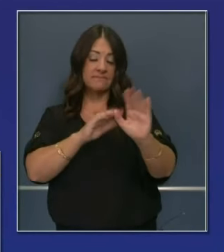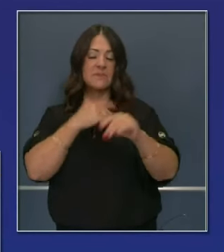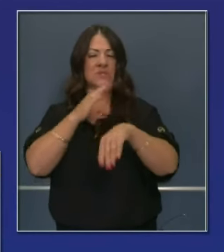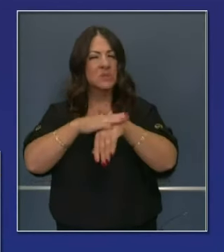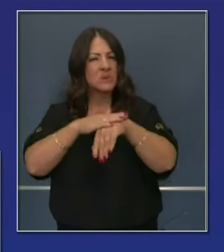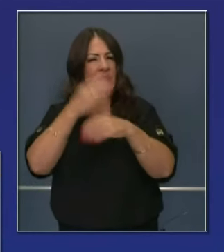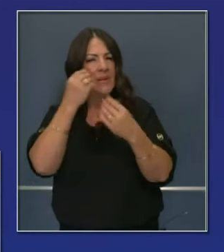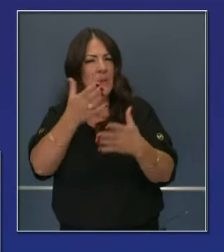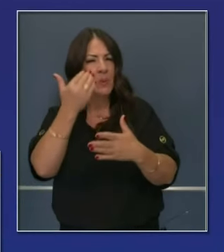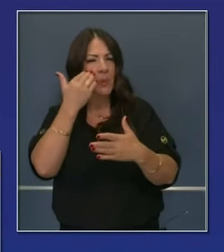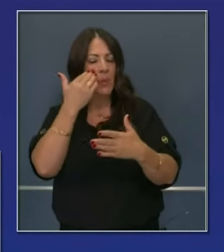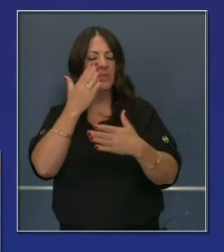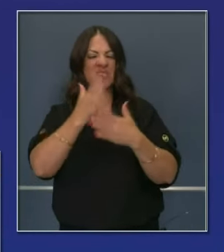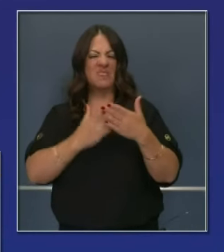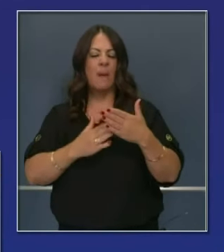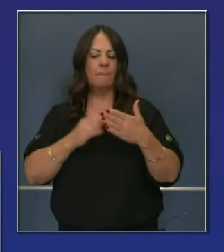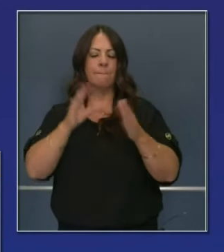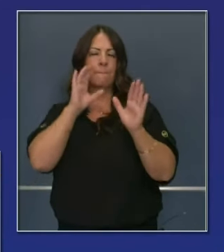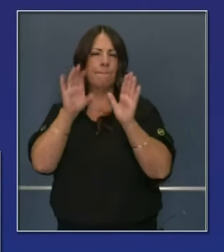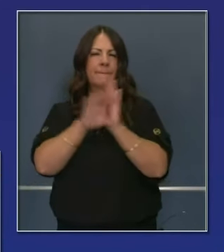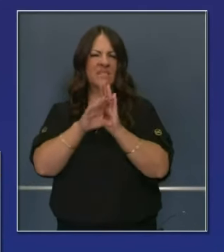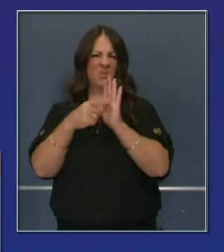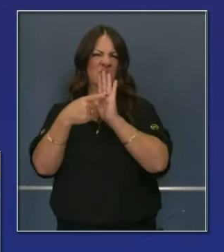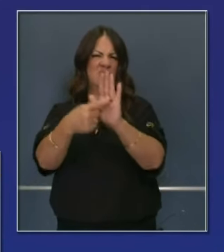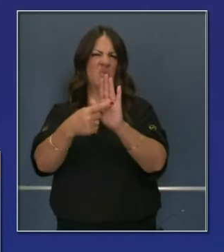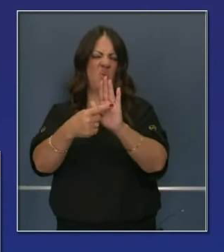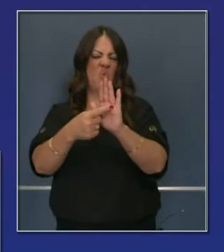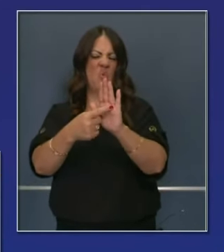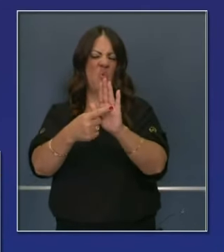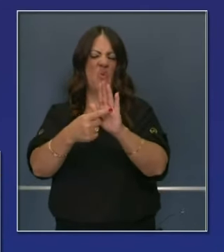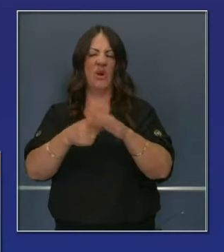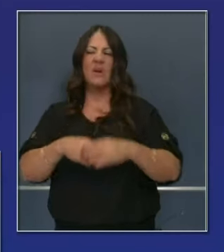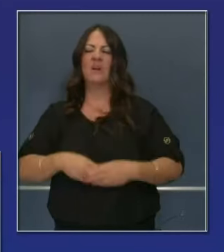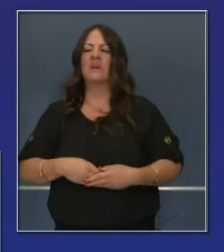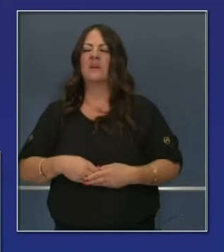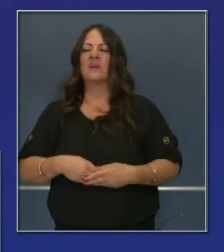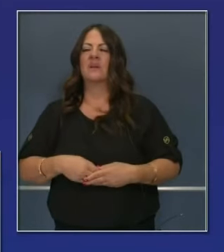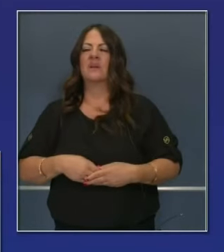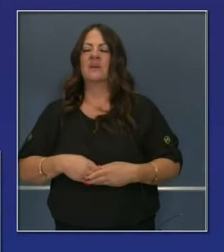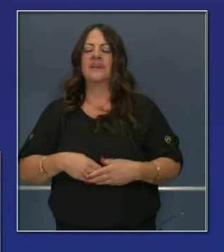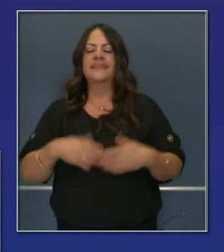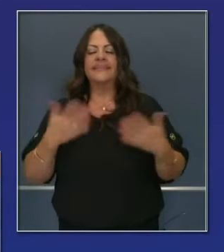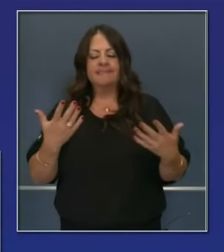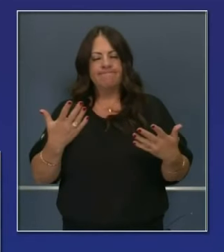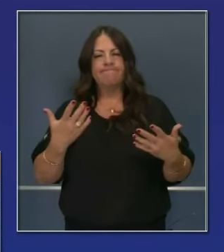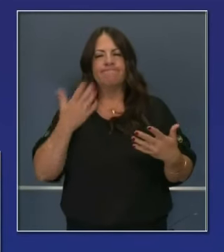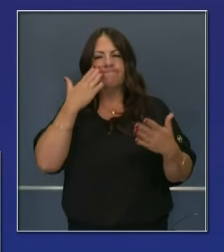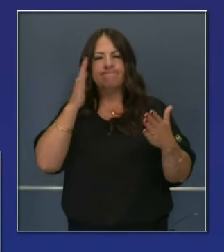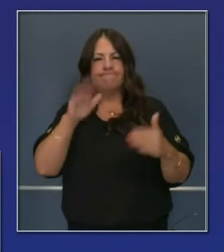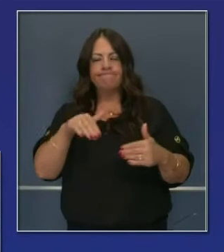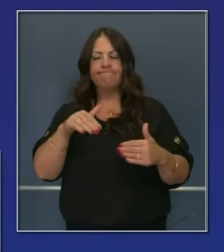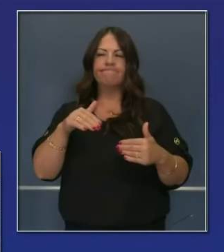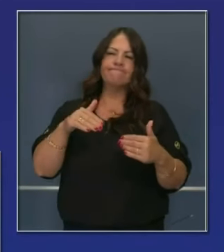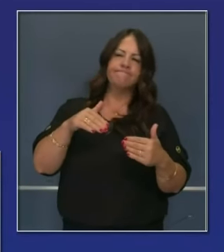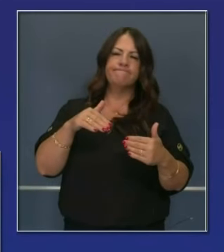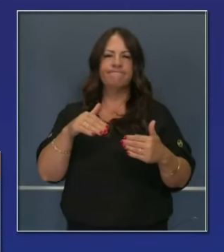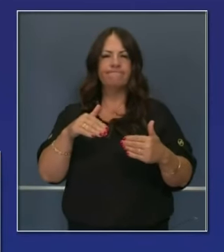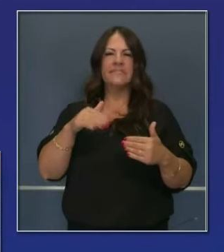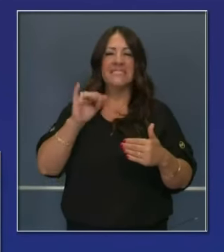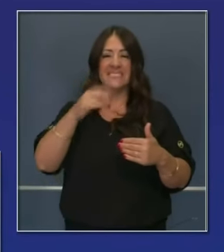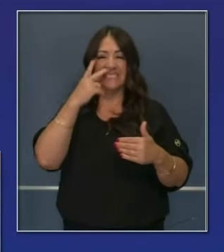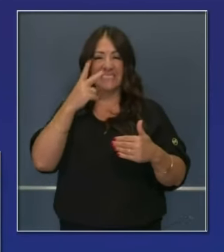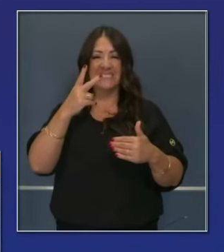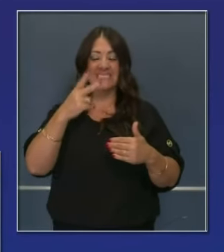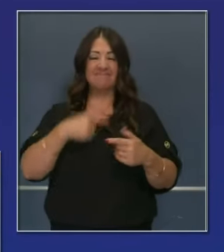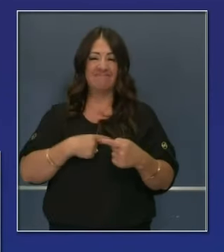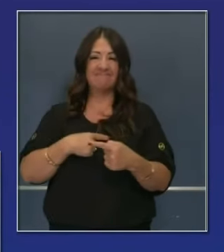and you'll see some slides of some caution about being overly exuberant or enthusiastic about some of these trend lines. Good